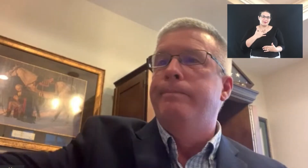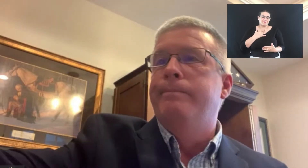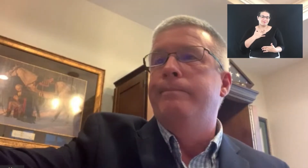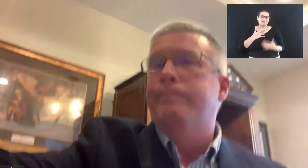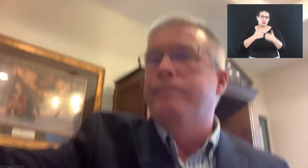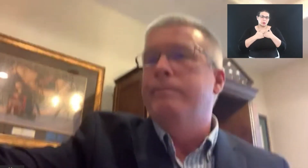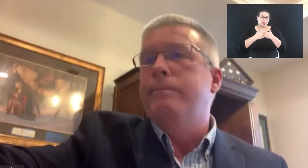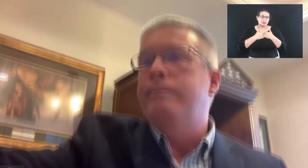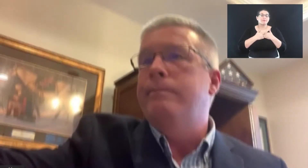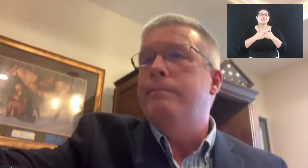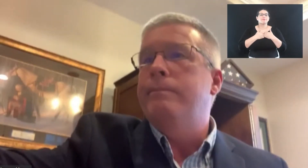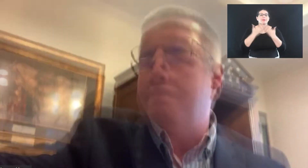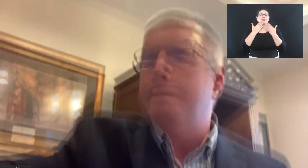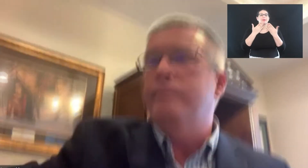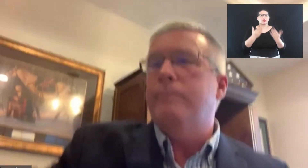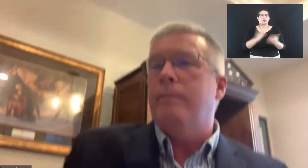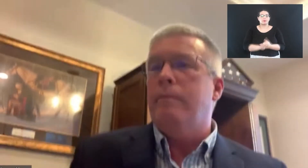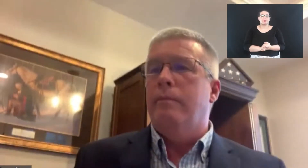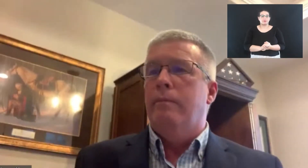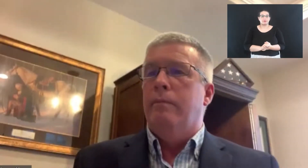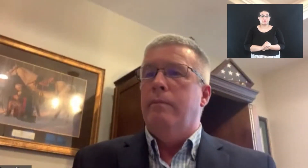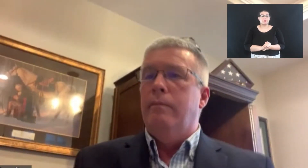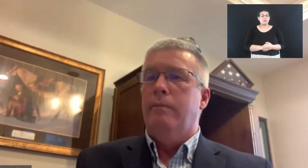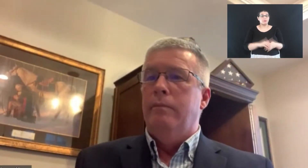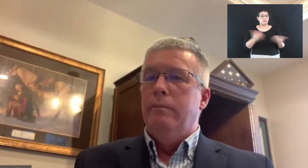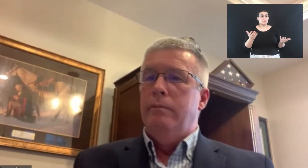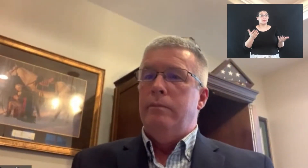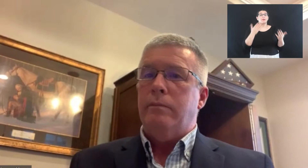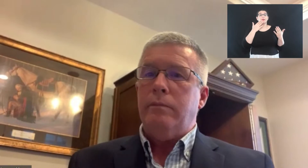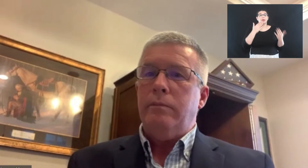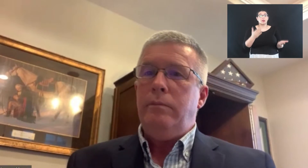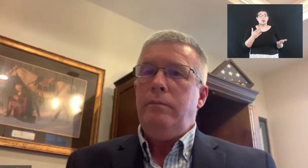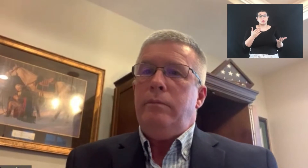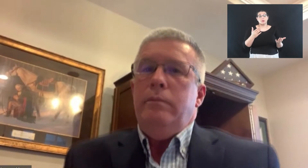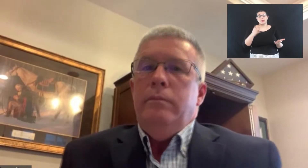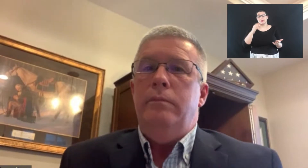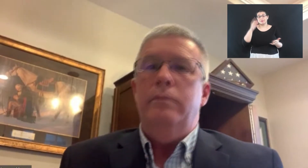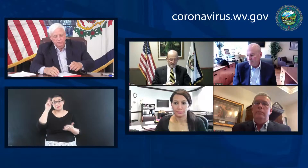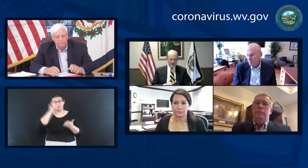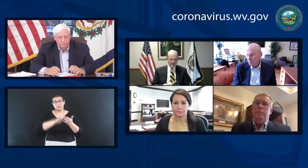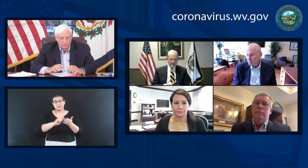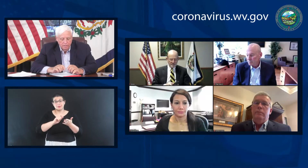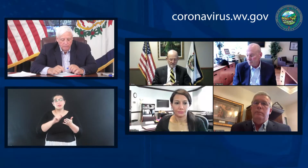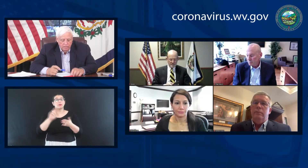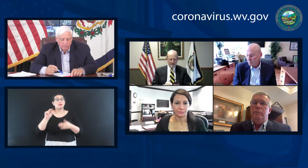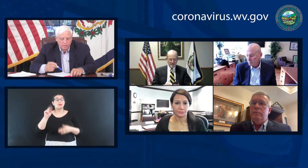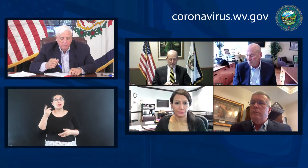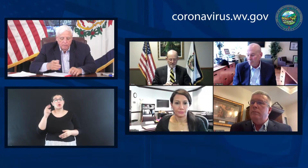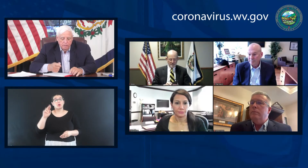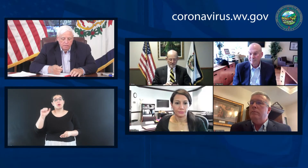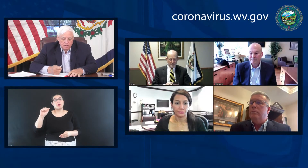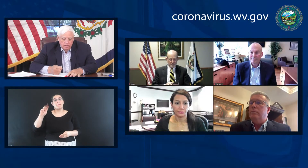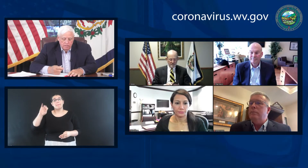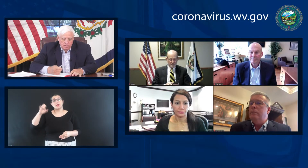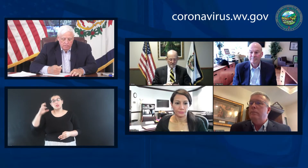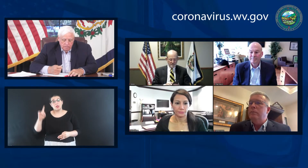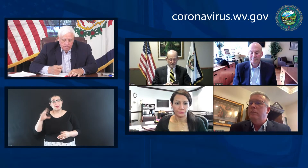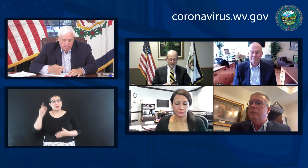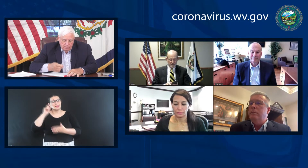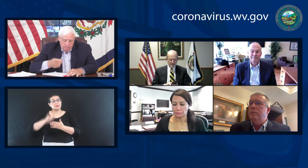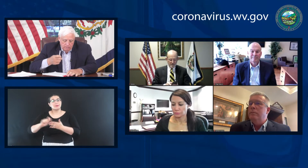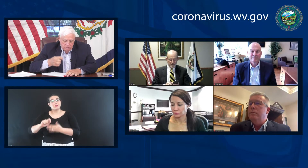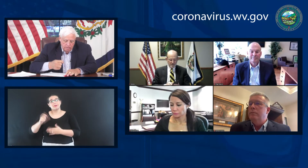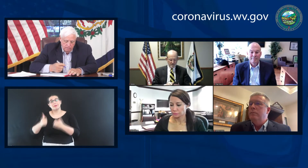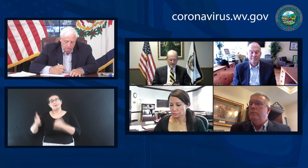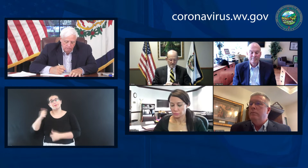you. All right, thank you, sir. Dr. Ainamjad and Secretary Bill Crouch are also joining us today and are available for questions. We'll now go to questions